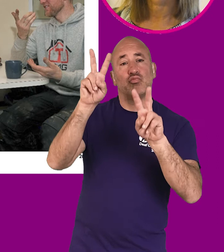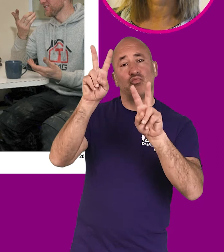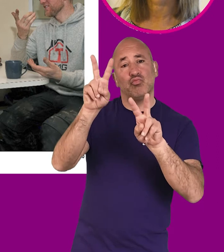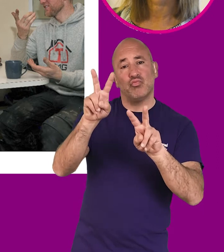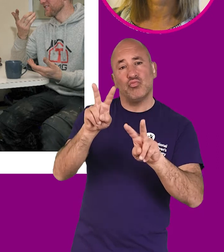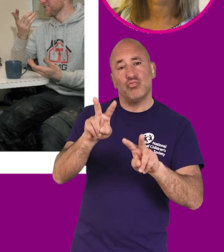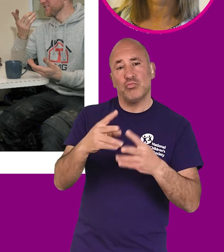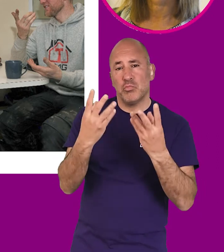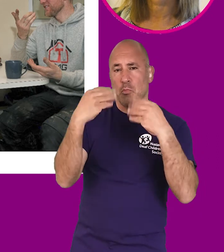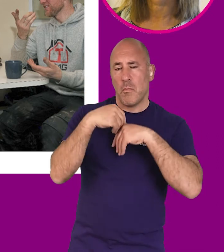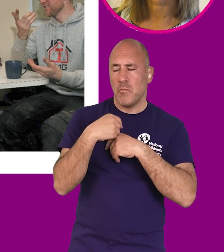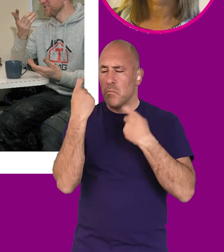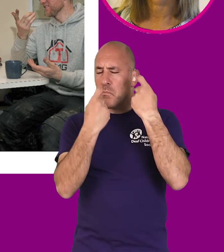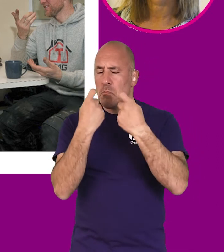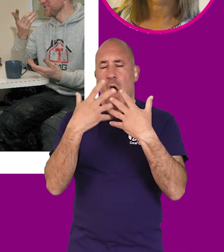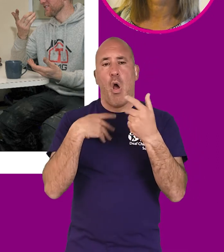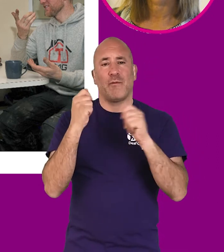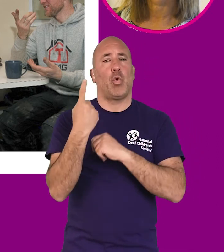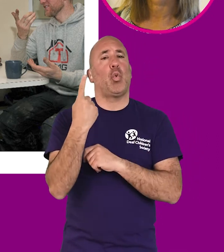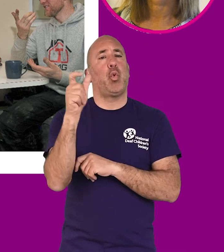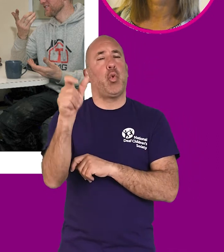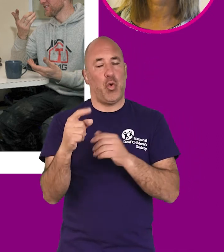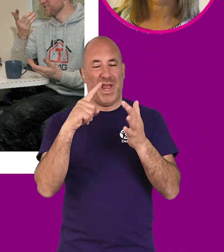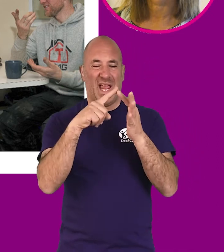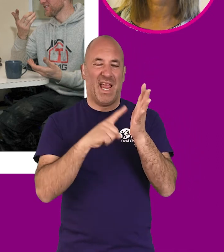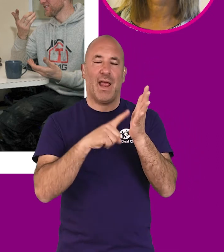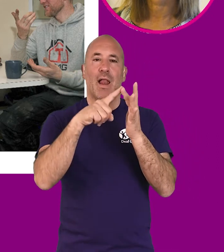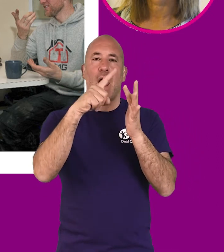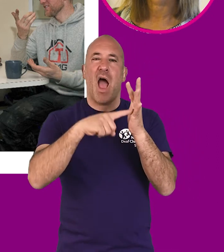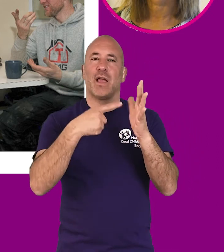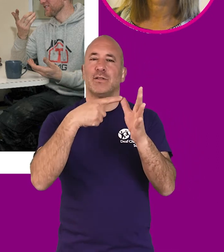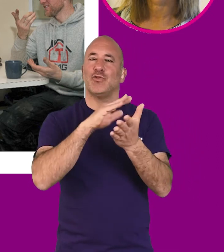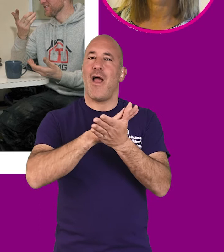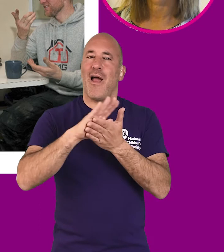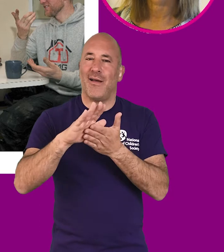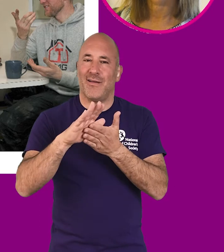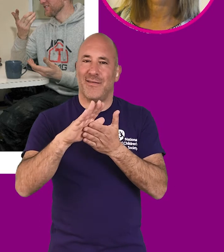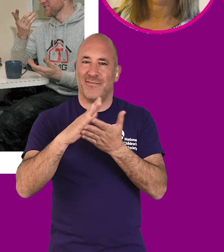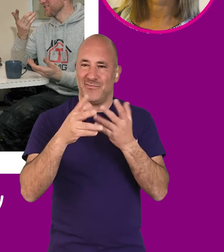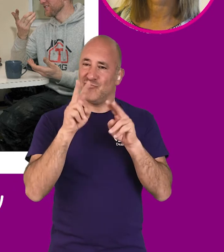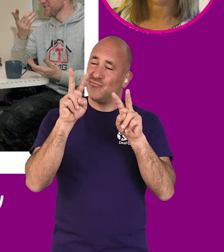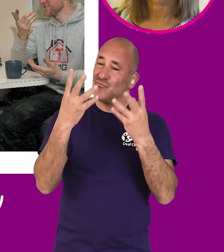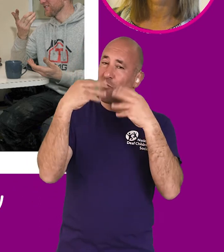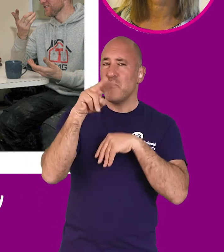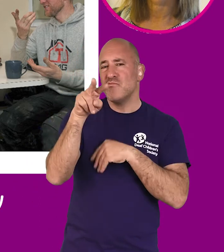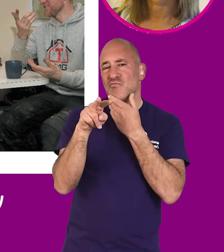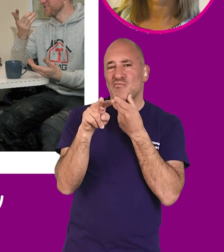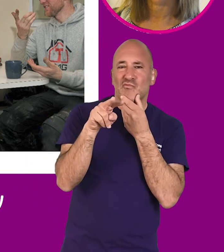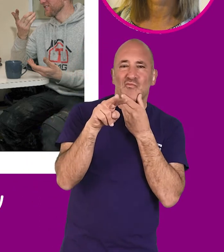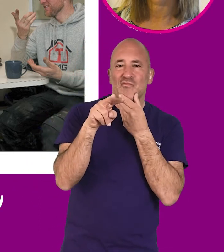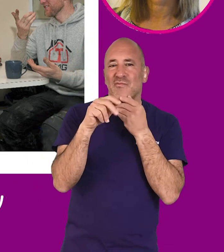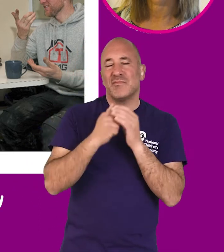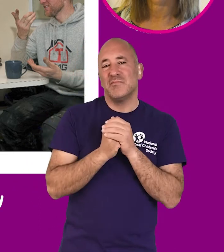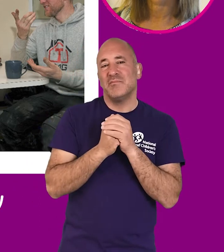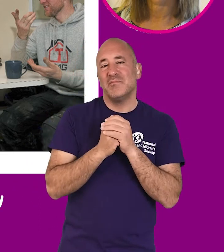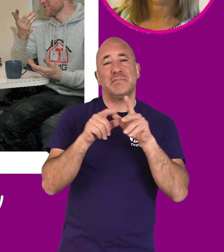So, same as before, if you wouldn't mind reading that brief case study and having a think about how